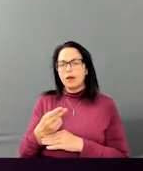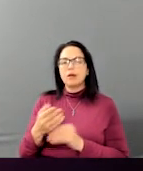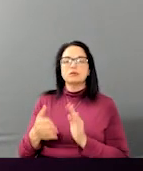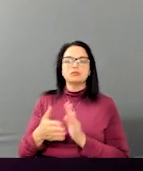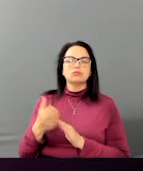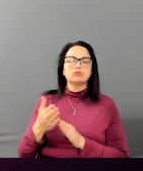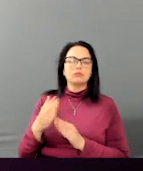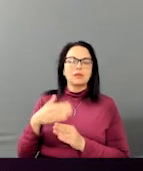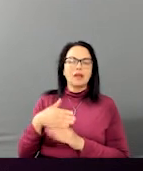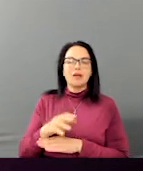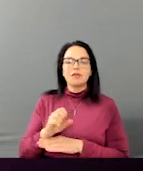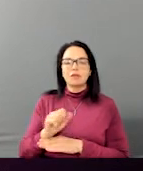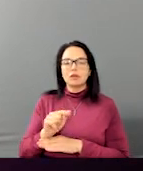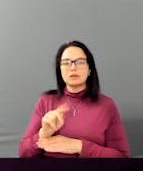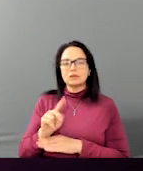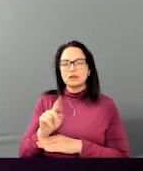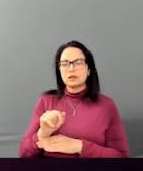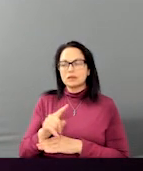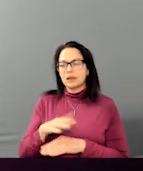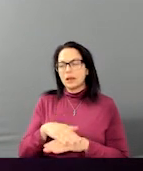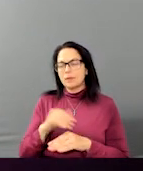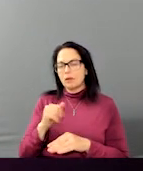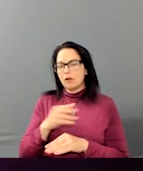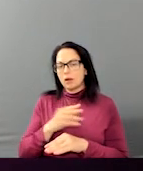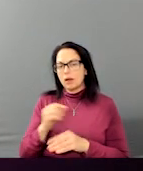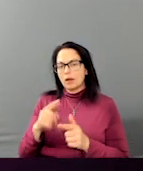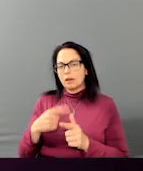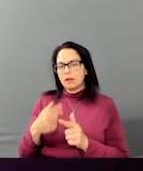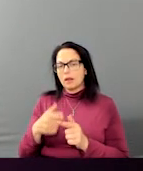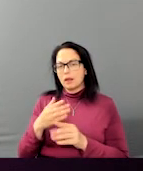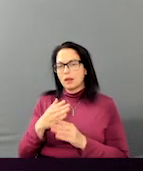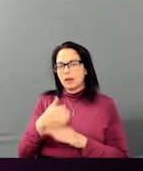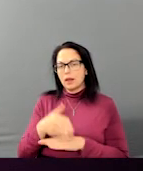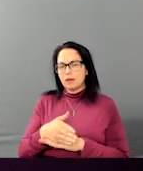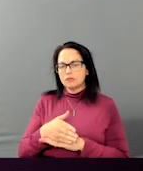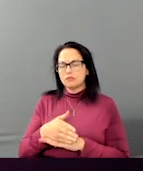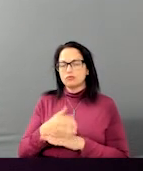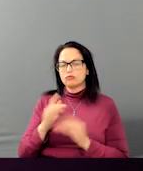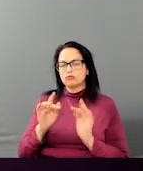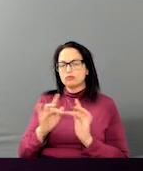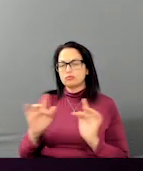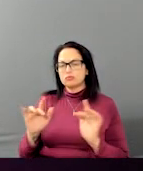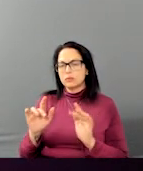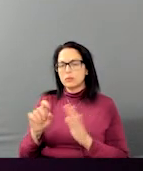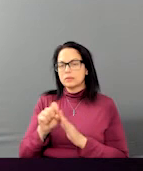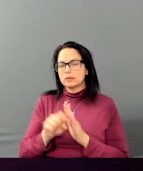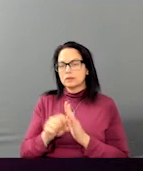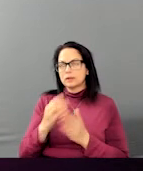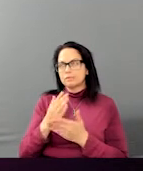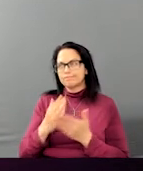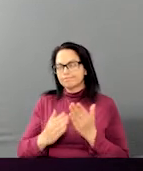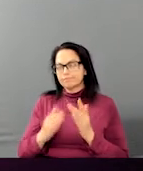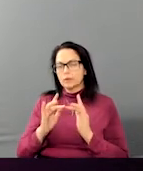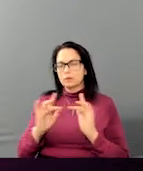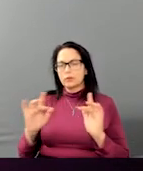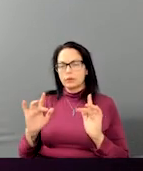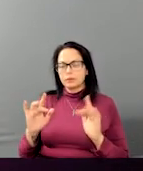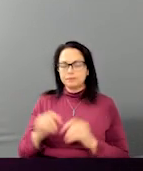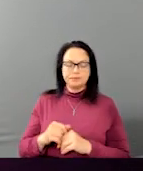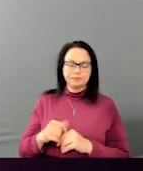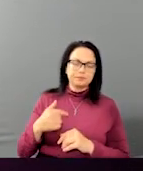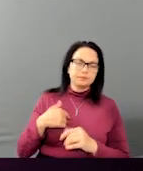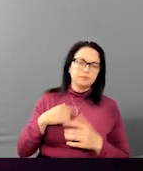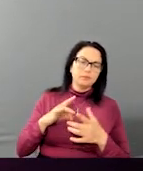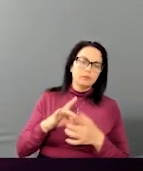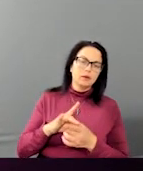the set data has been called, and then after the empty state has been rendered. So I've linked to a blog post about